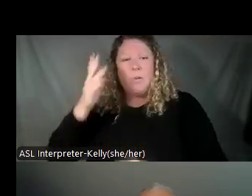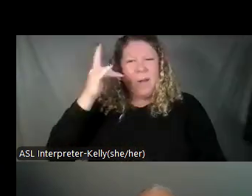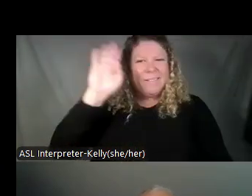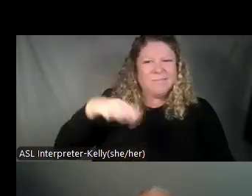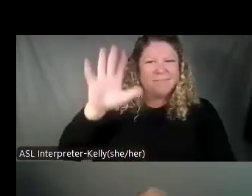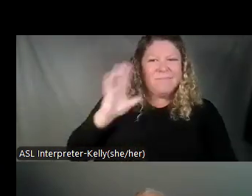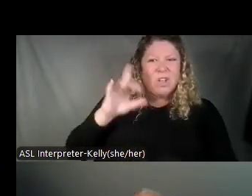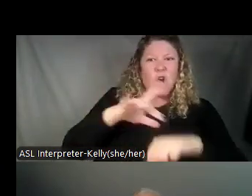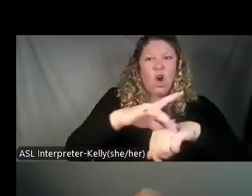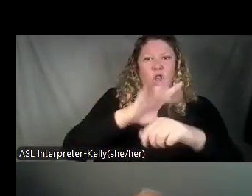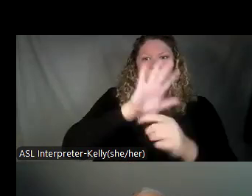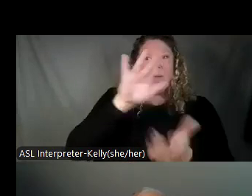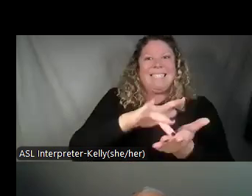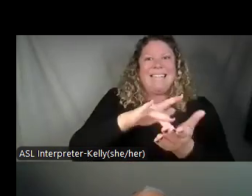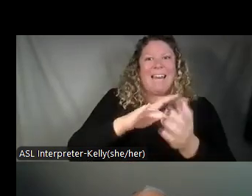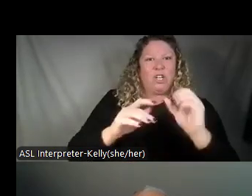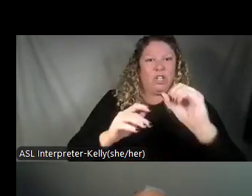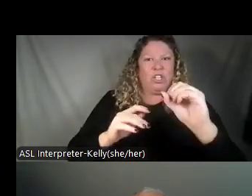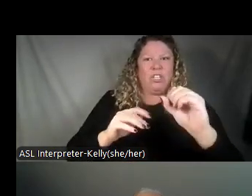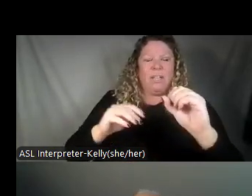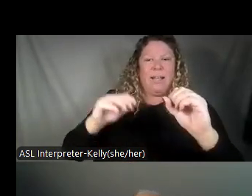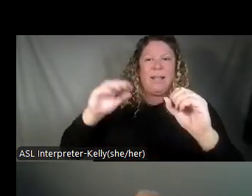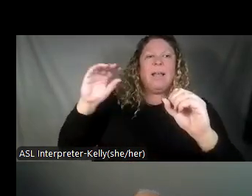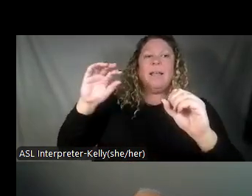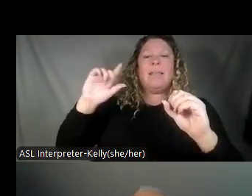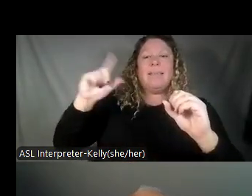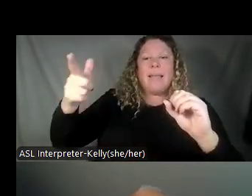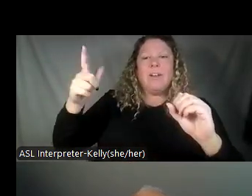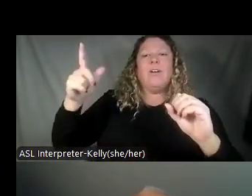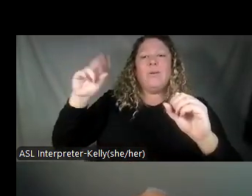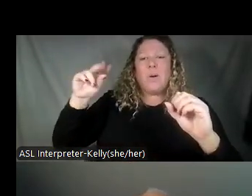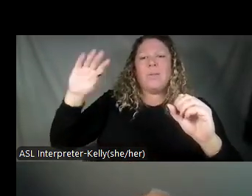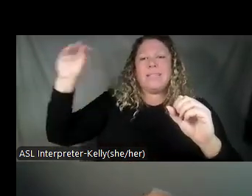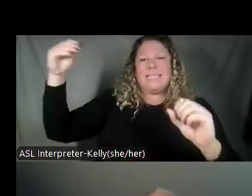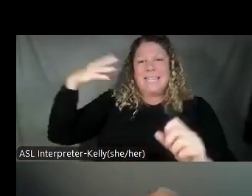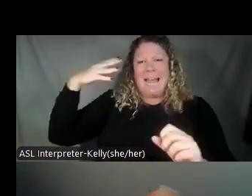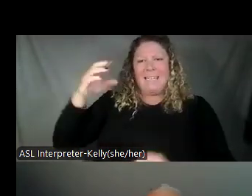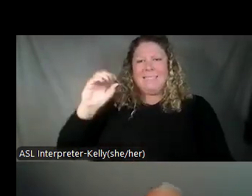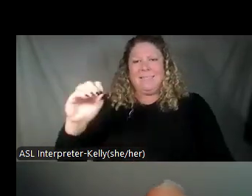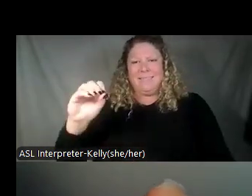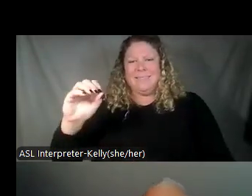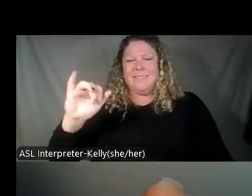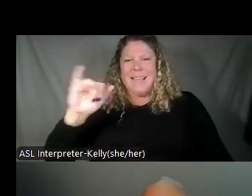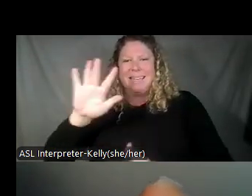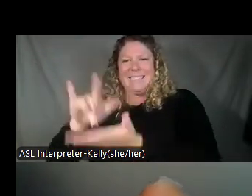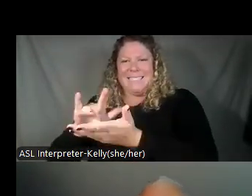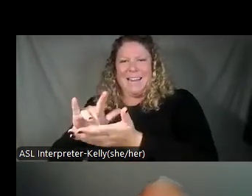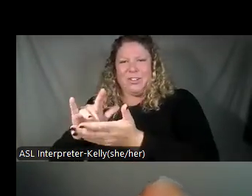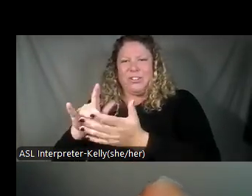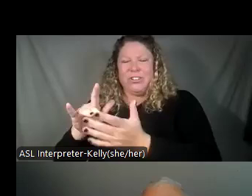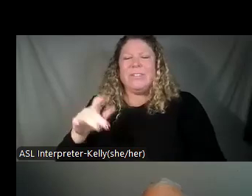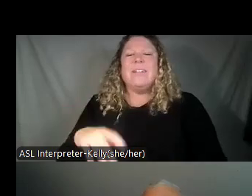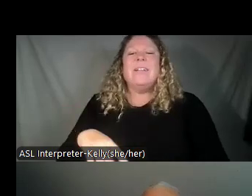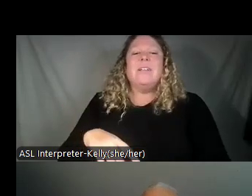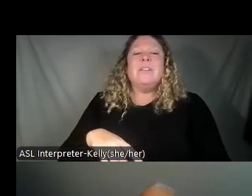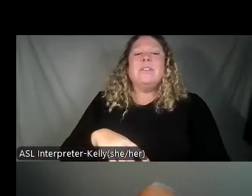universe, and they moved the sun into be the center. And so in his model, he's go from organizational